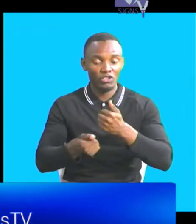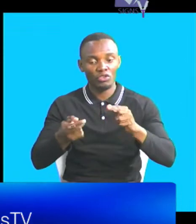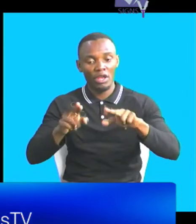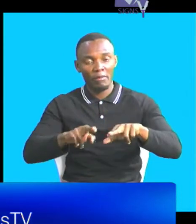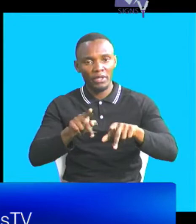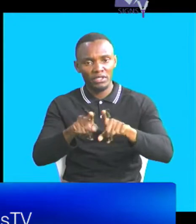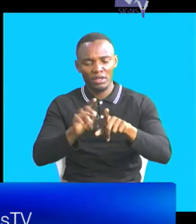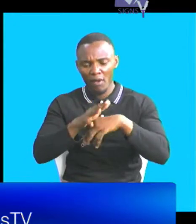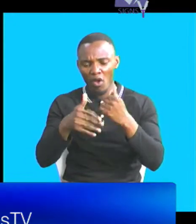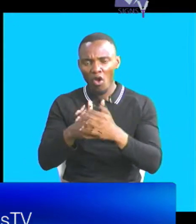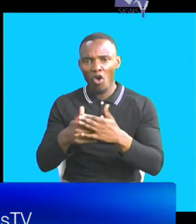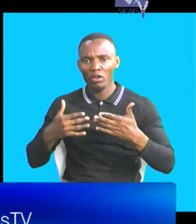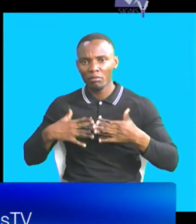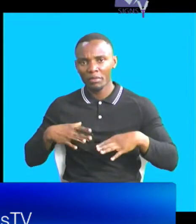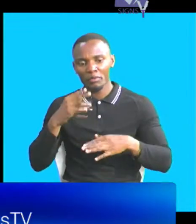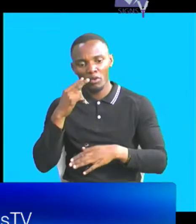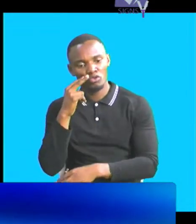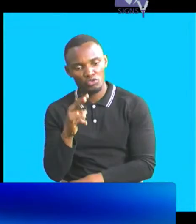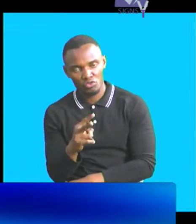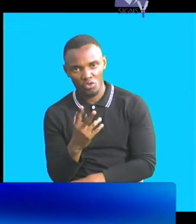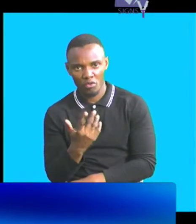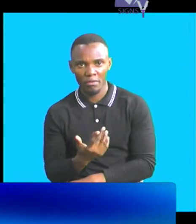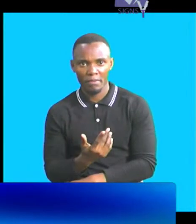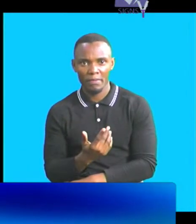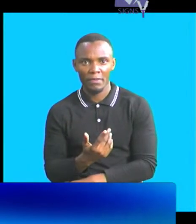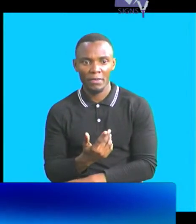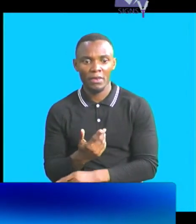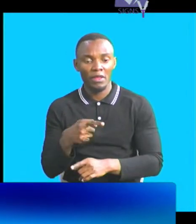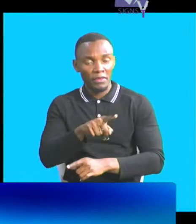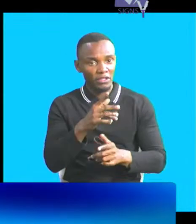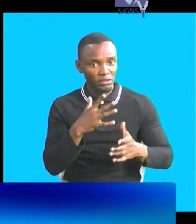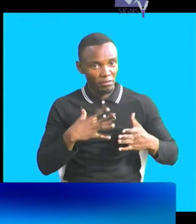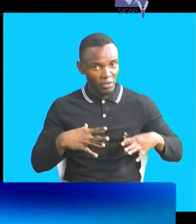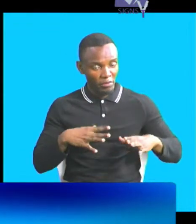aliona watu walikuwa organized.